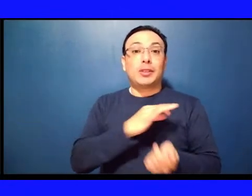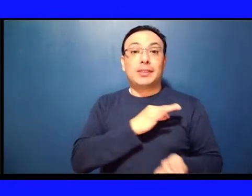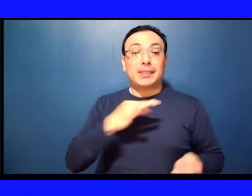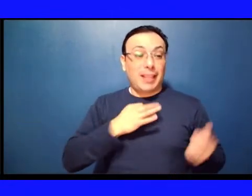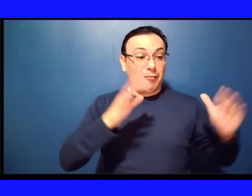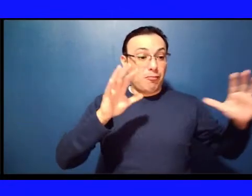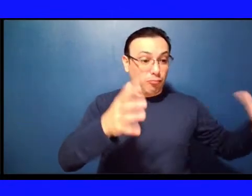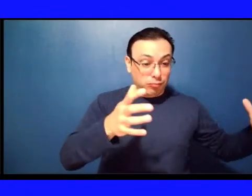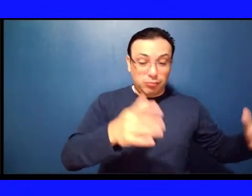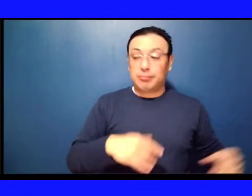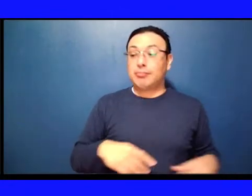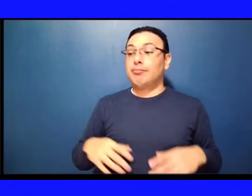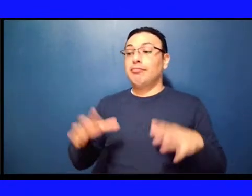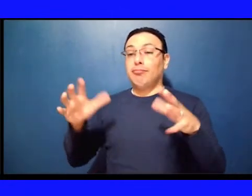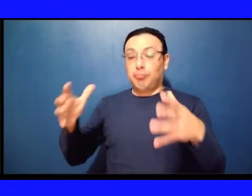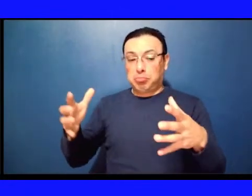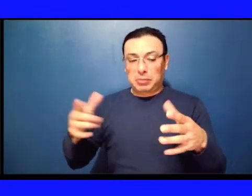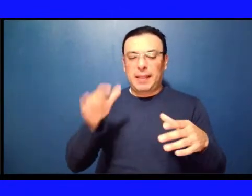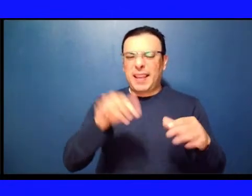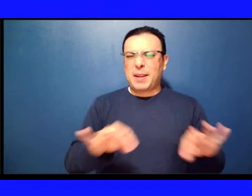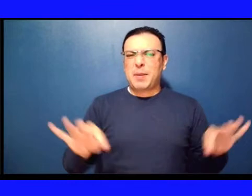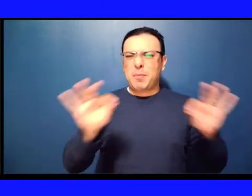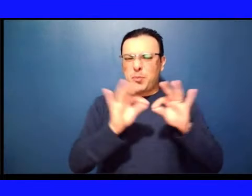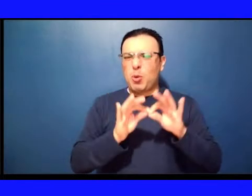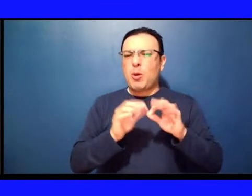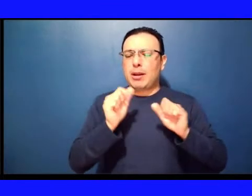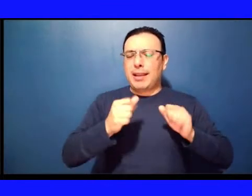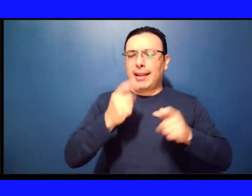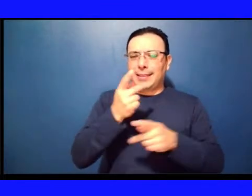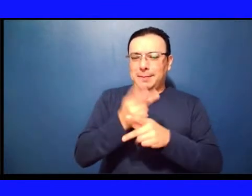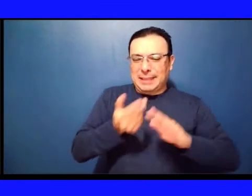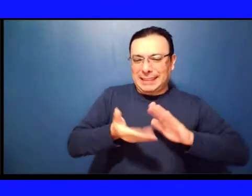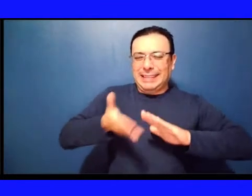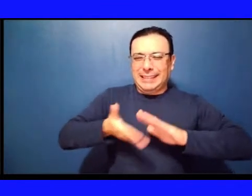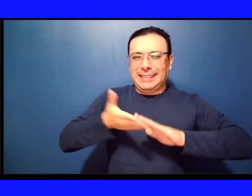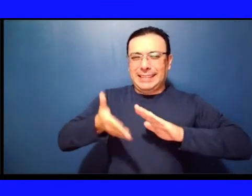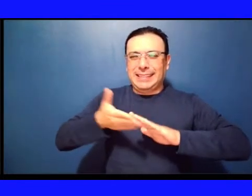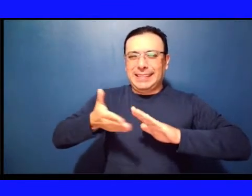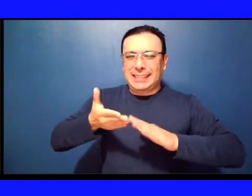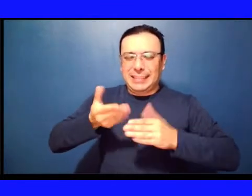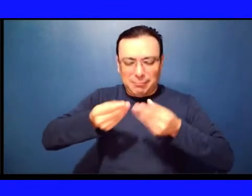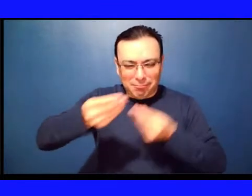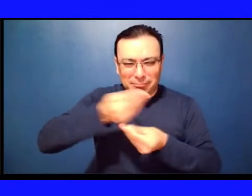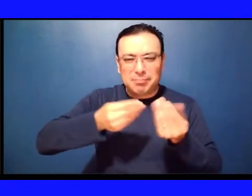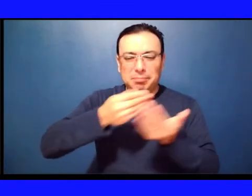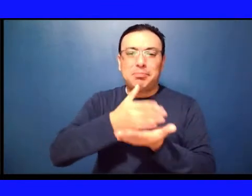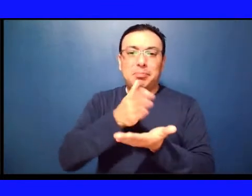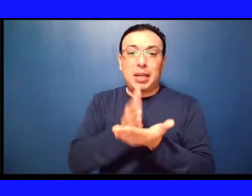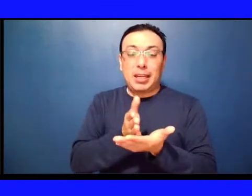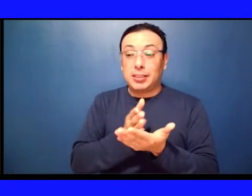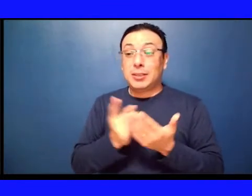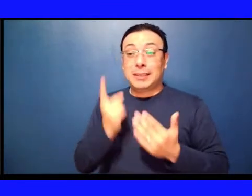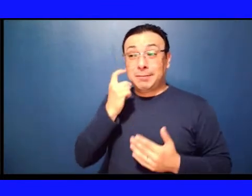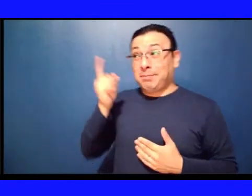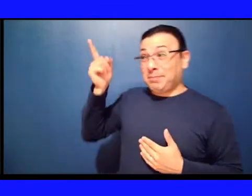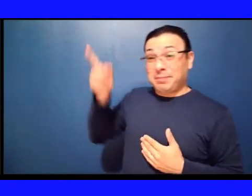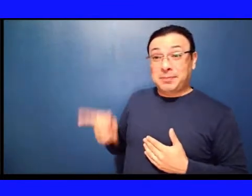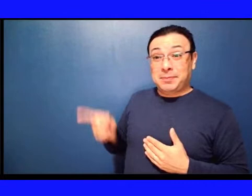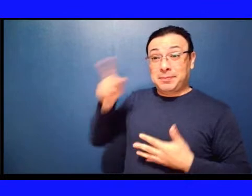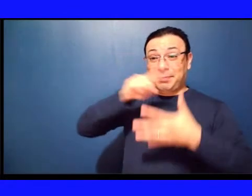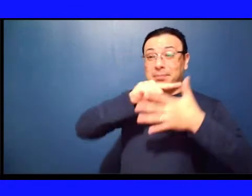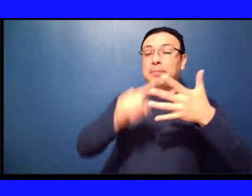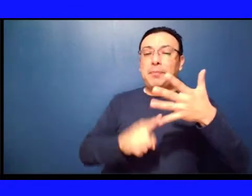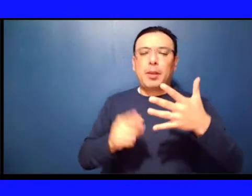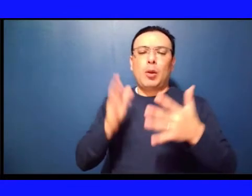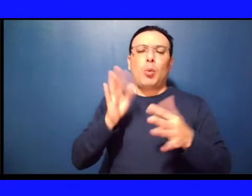was approved and is being implemented from last year. And then we'll continue to work on some Medicaid redesign team endorsed